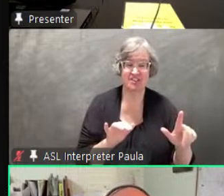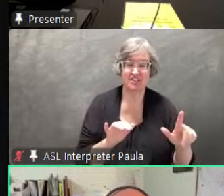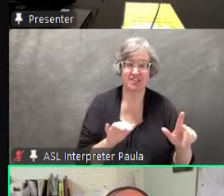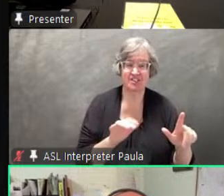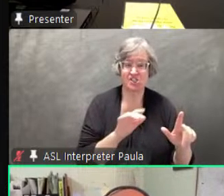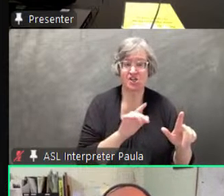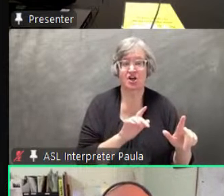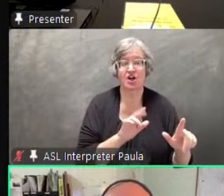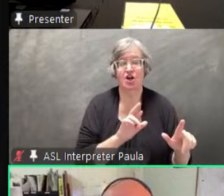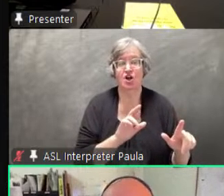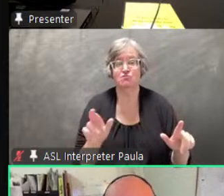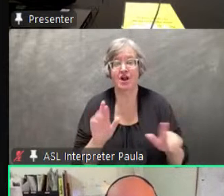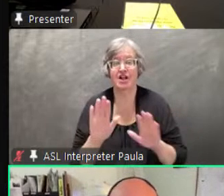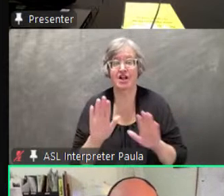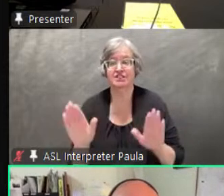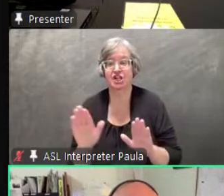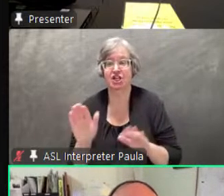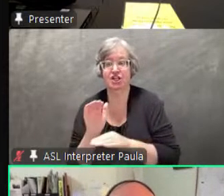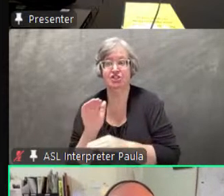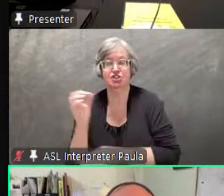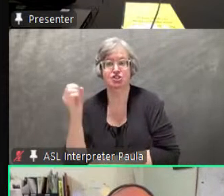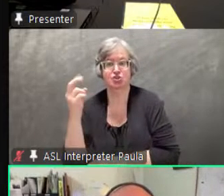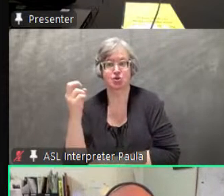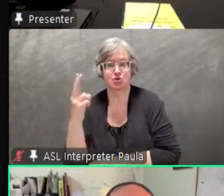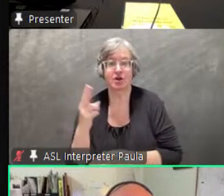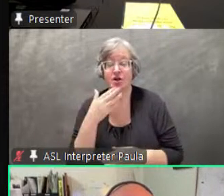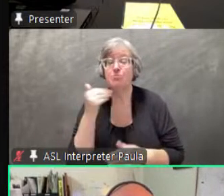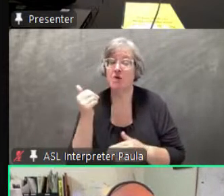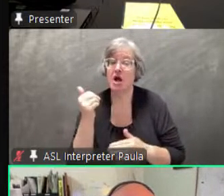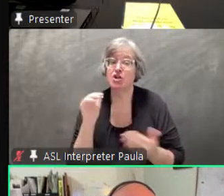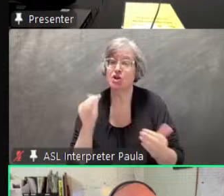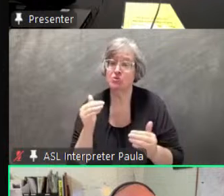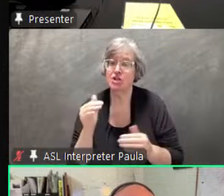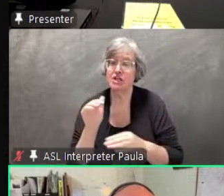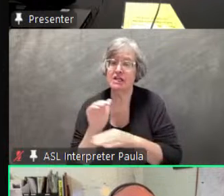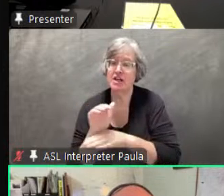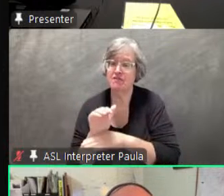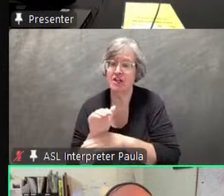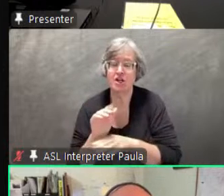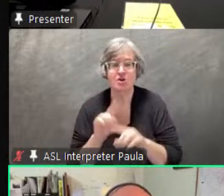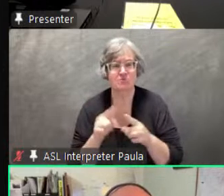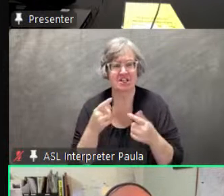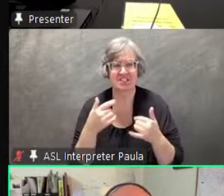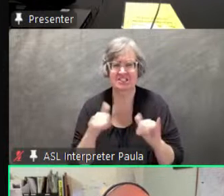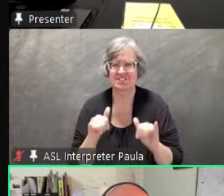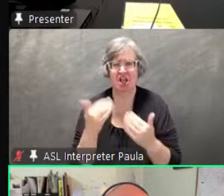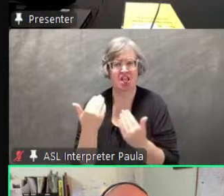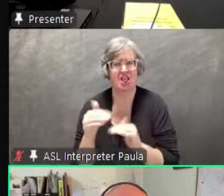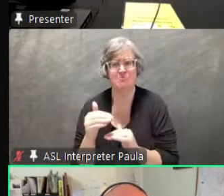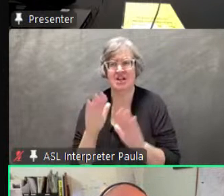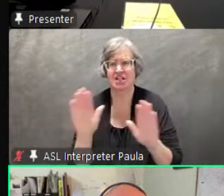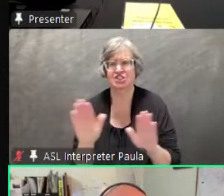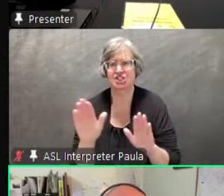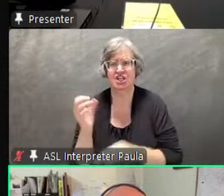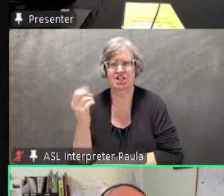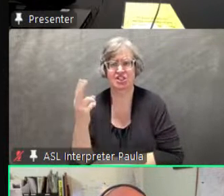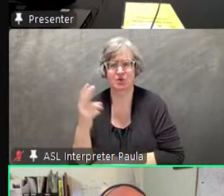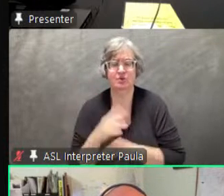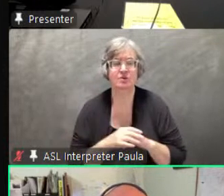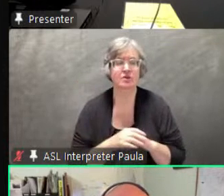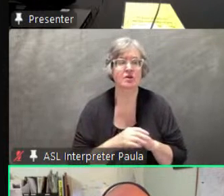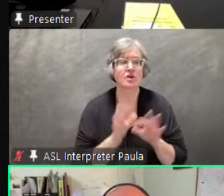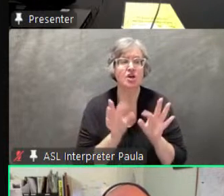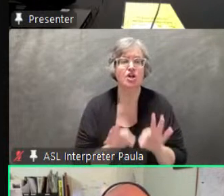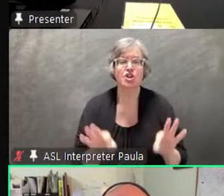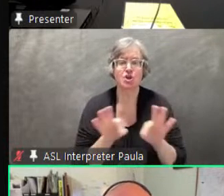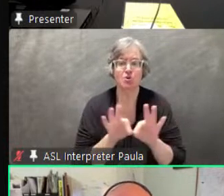the map at Sundays at noon. This is better than the evening map, but it's still quite a bit more limited. And the important